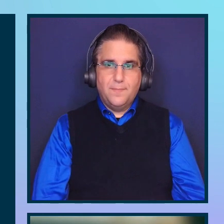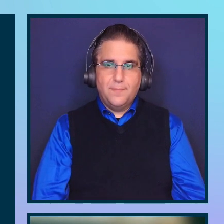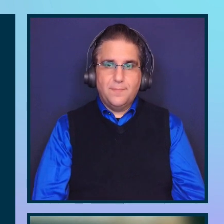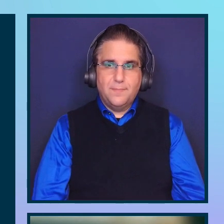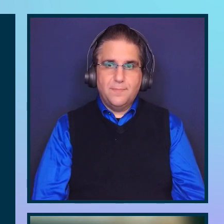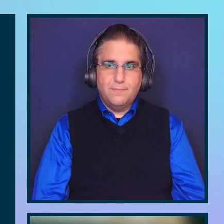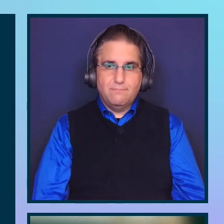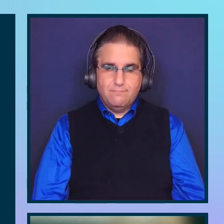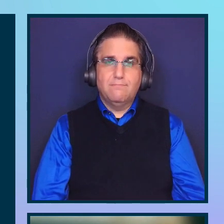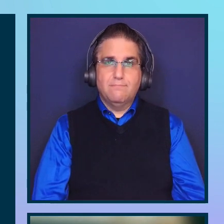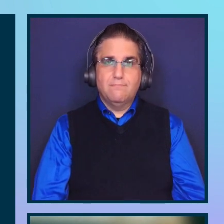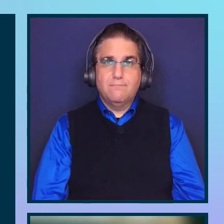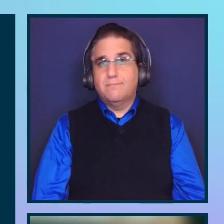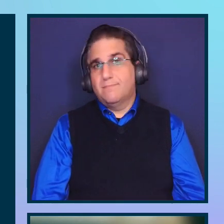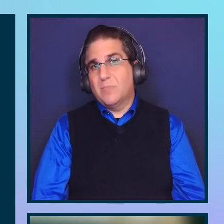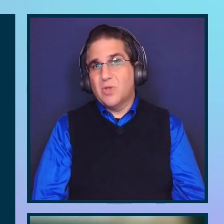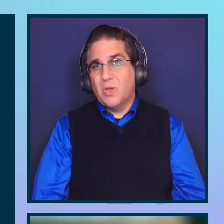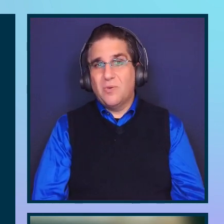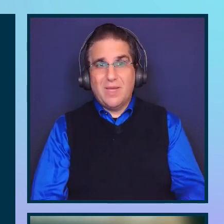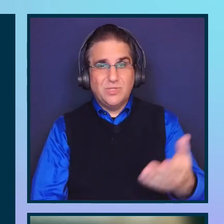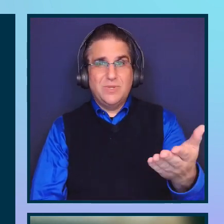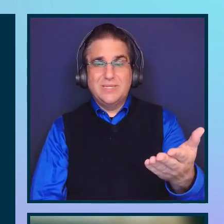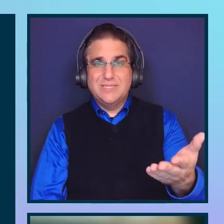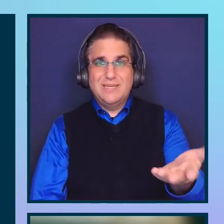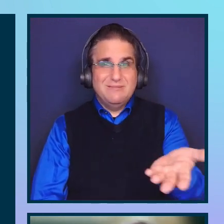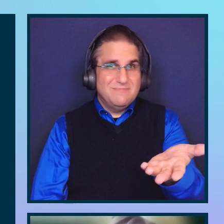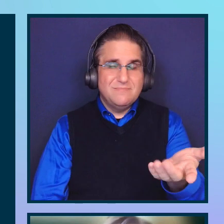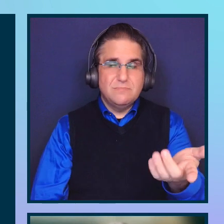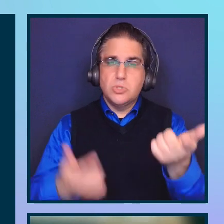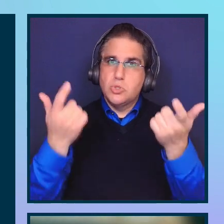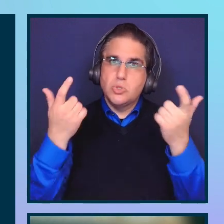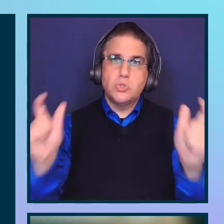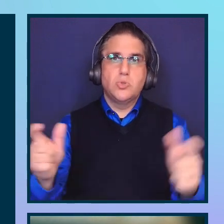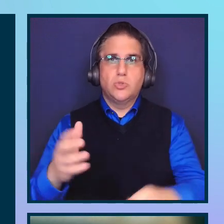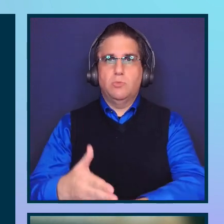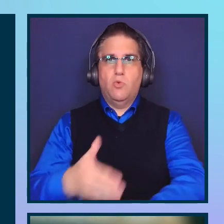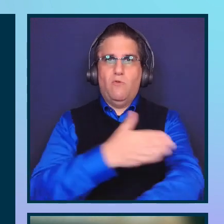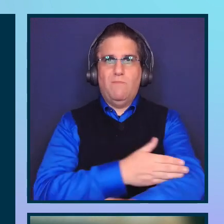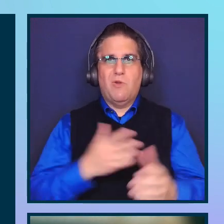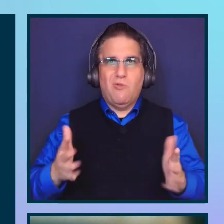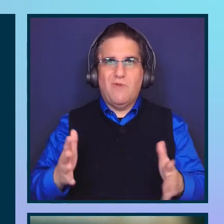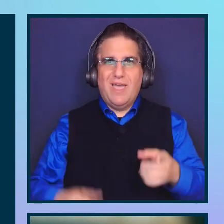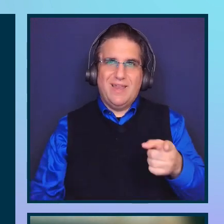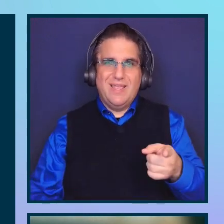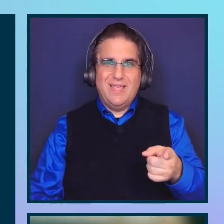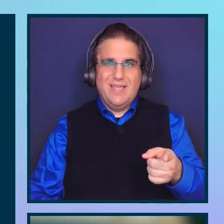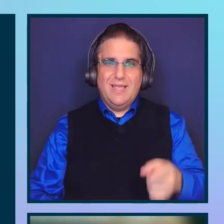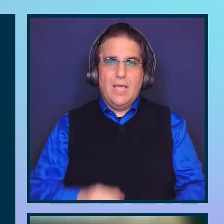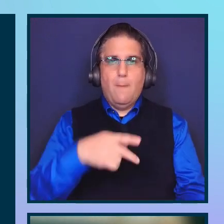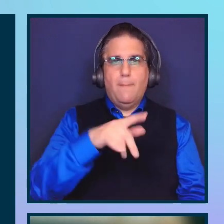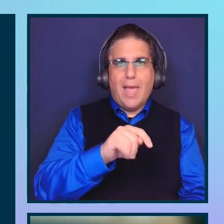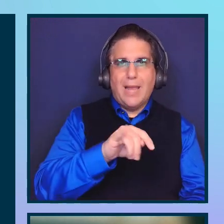Okay, so, as you can see, it's just huge improvement already. We went from plant is repotted